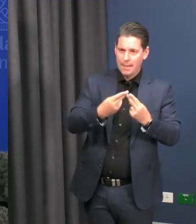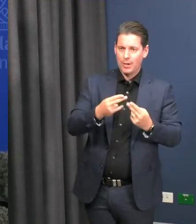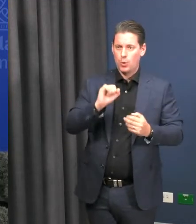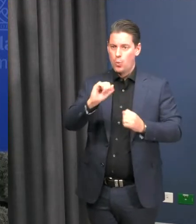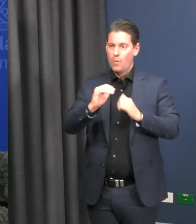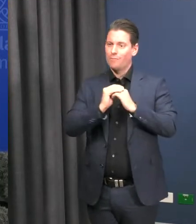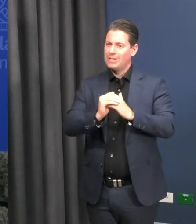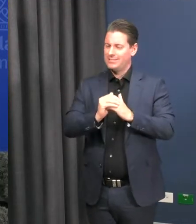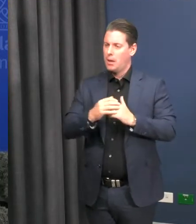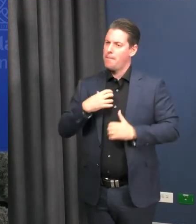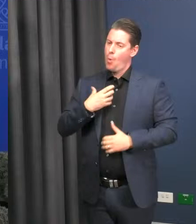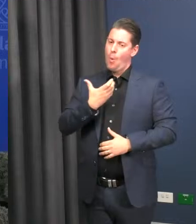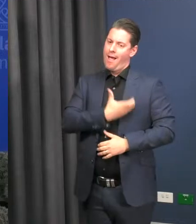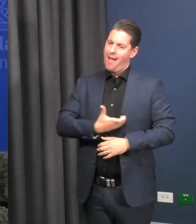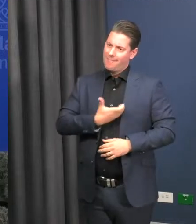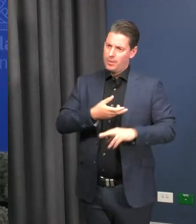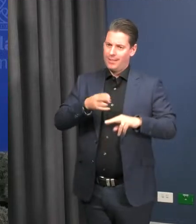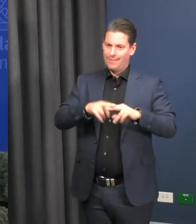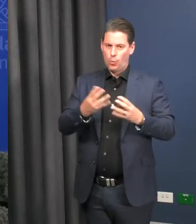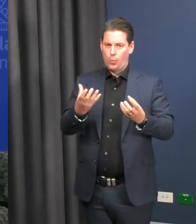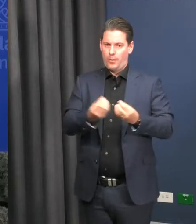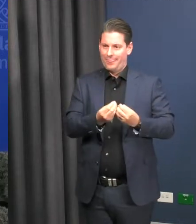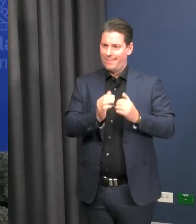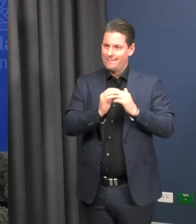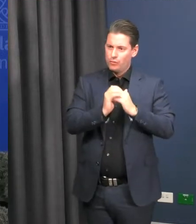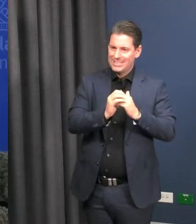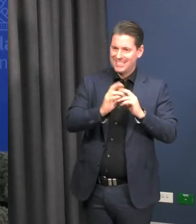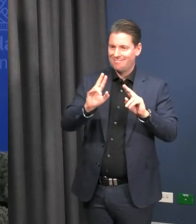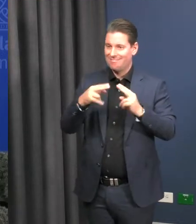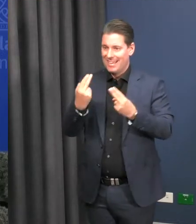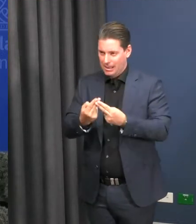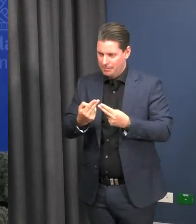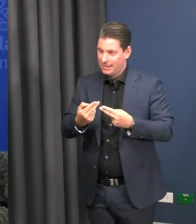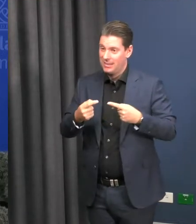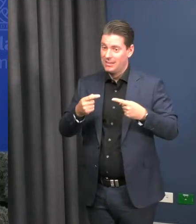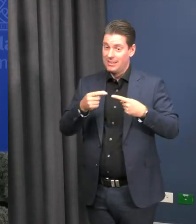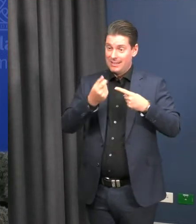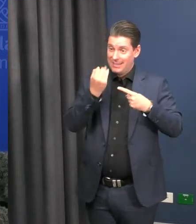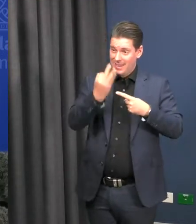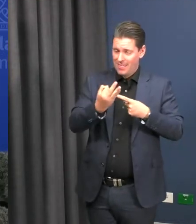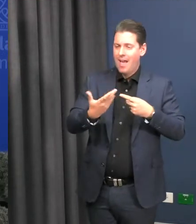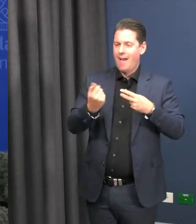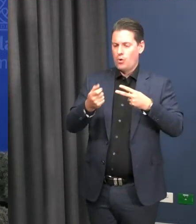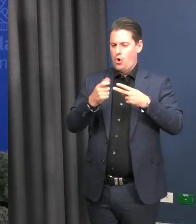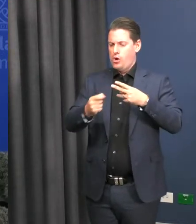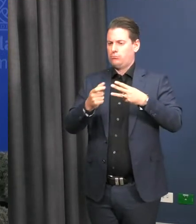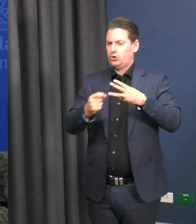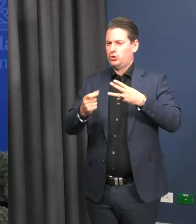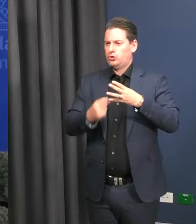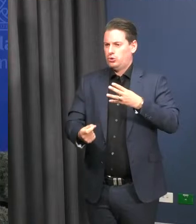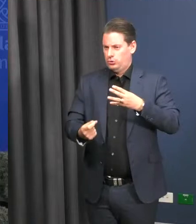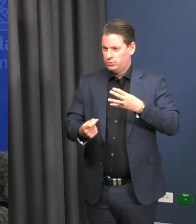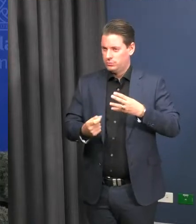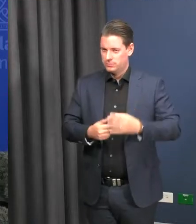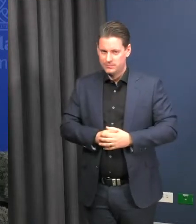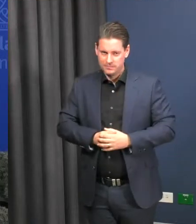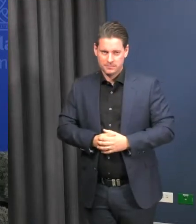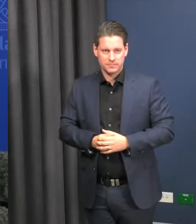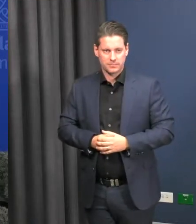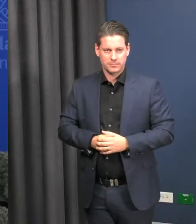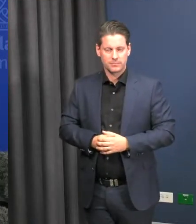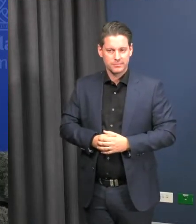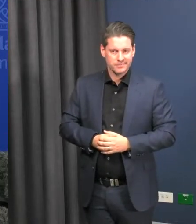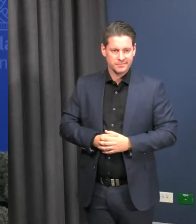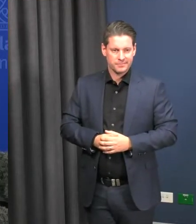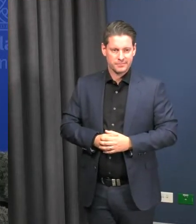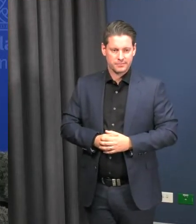more comfortable by staying with family and friends. However, we do have options for people that don't have that available to them. We